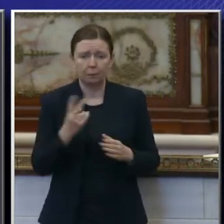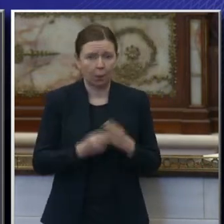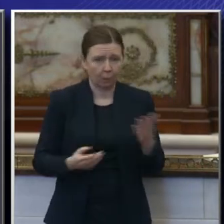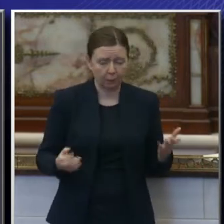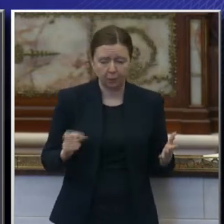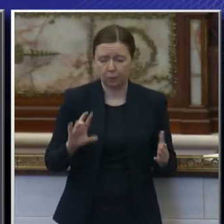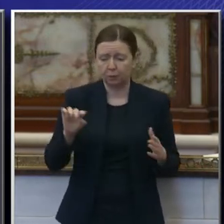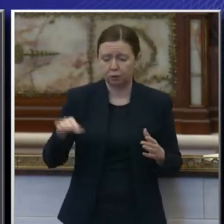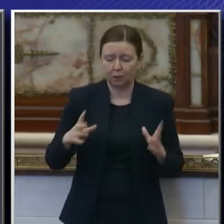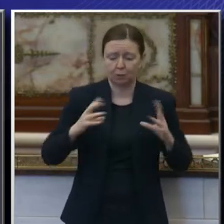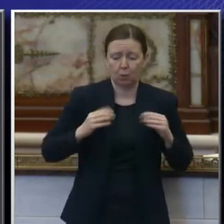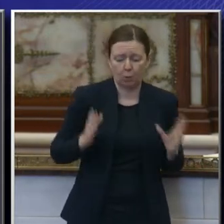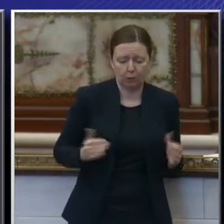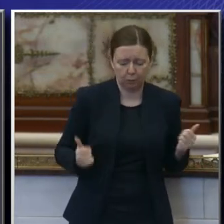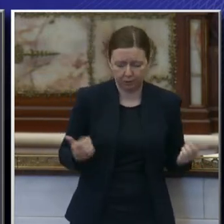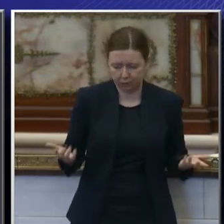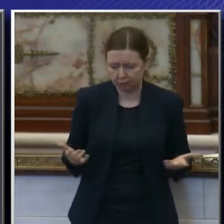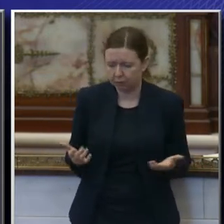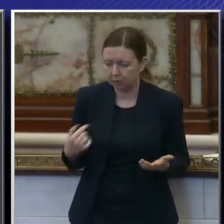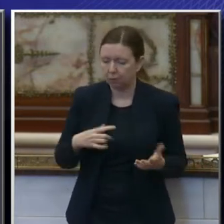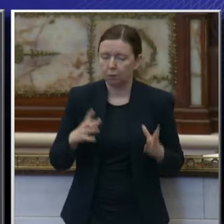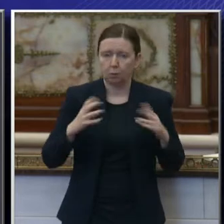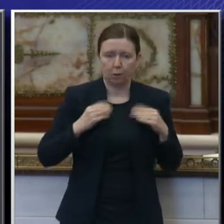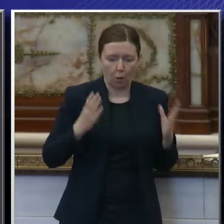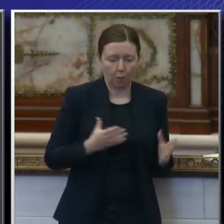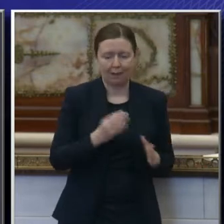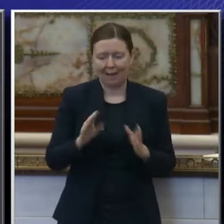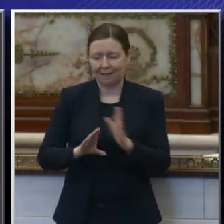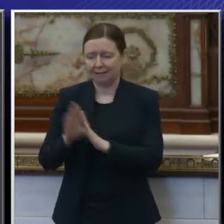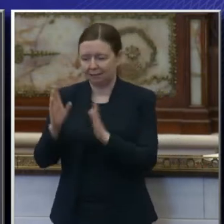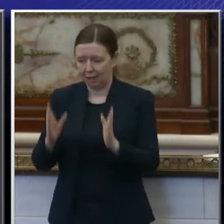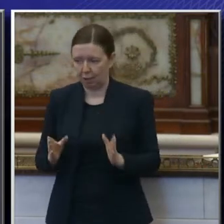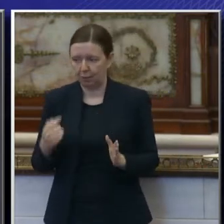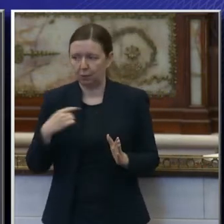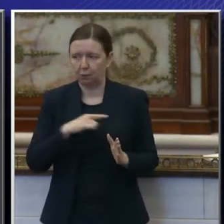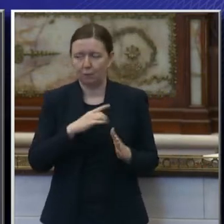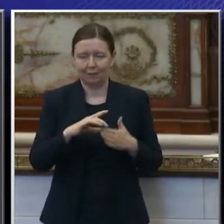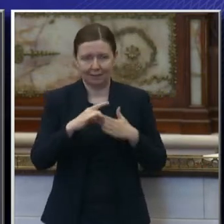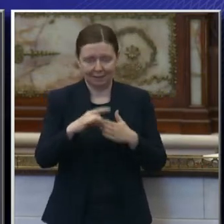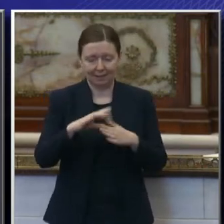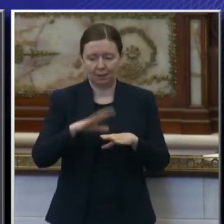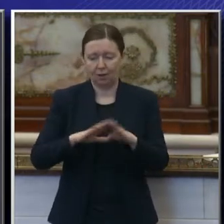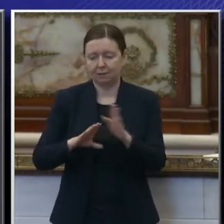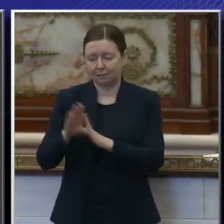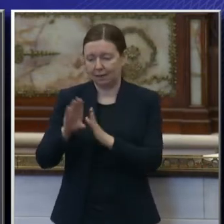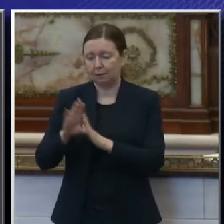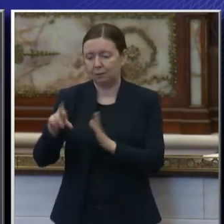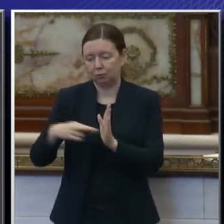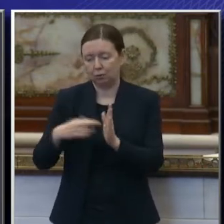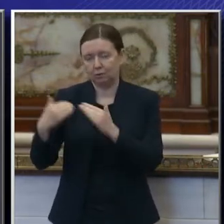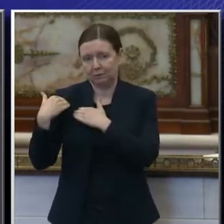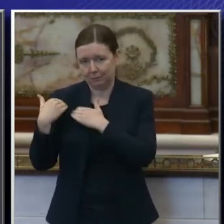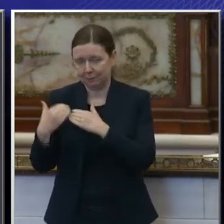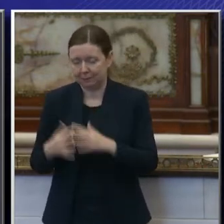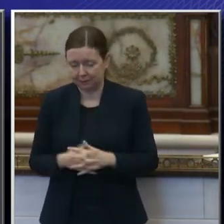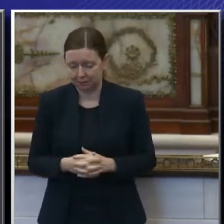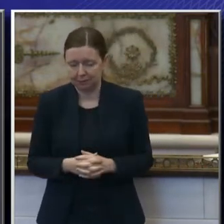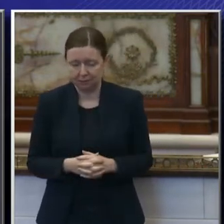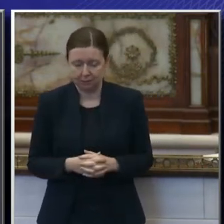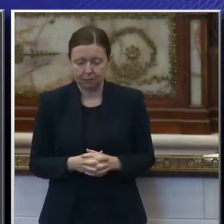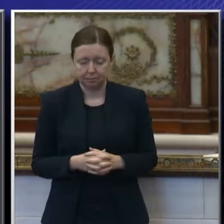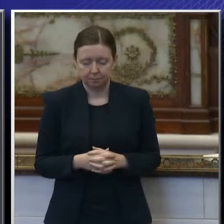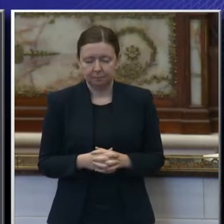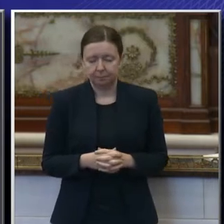or just owner? We are owner developer. We are the lead on the development roles and responsibilities. Okay, so our